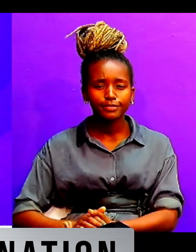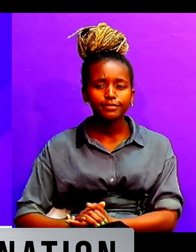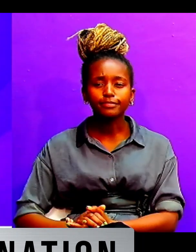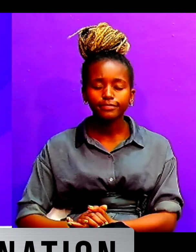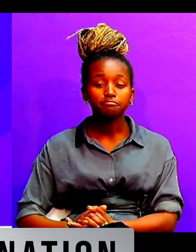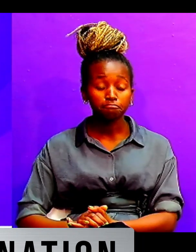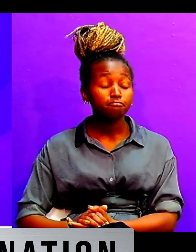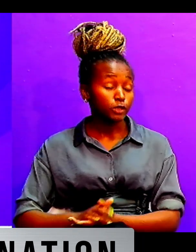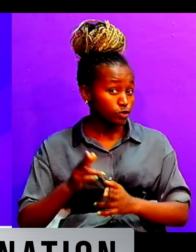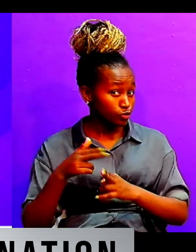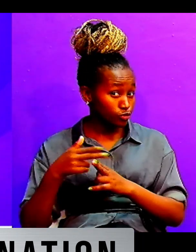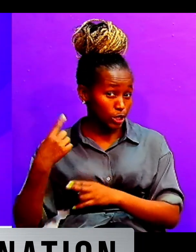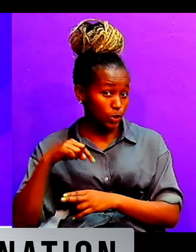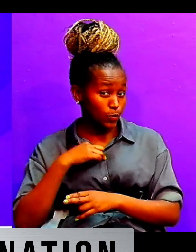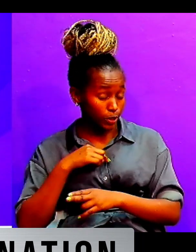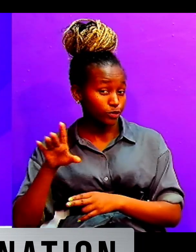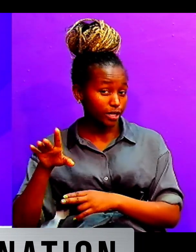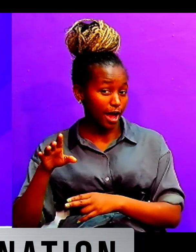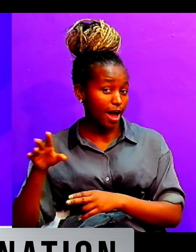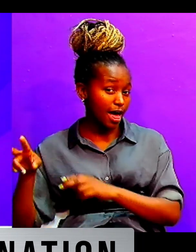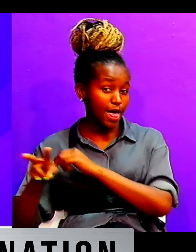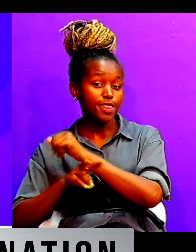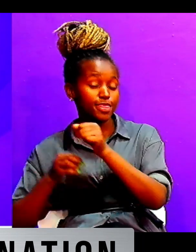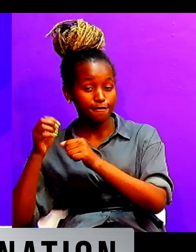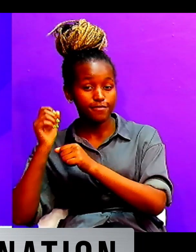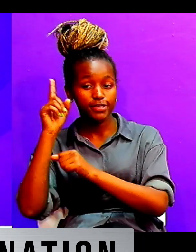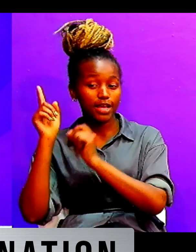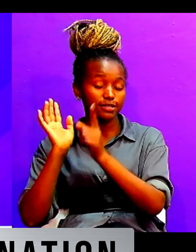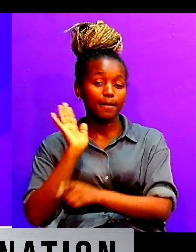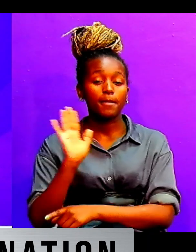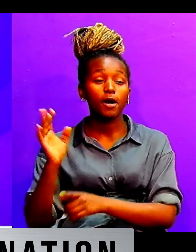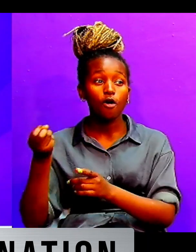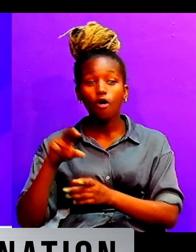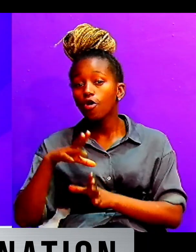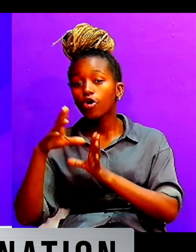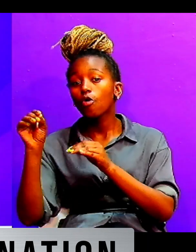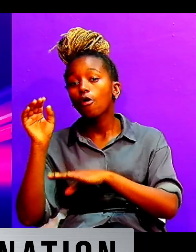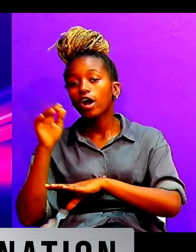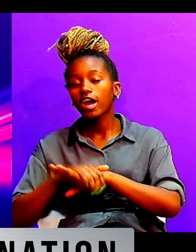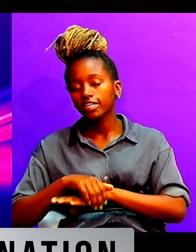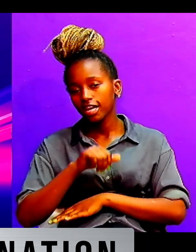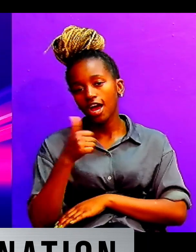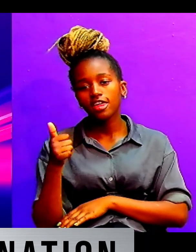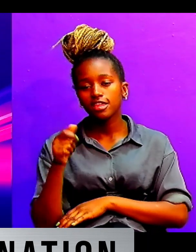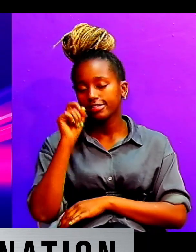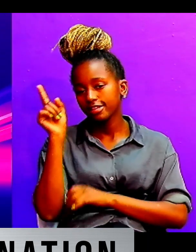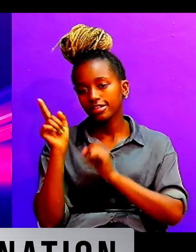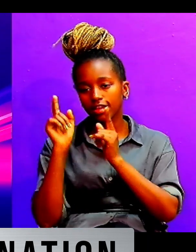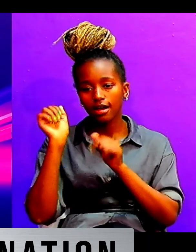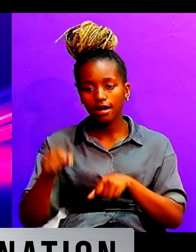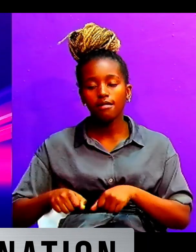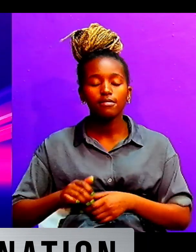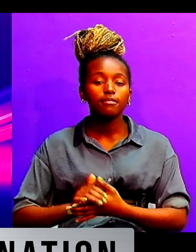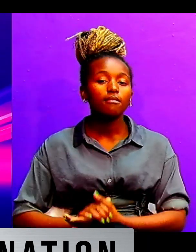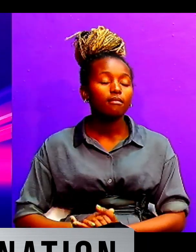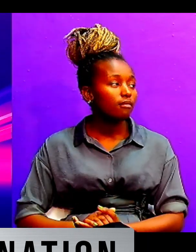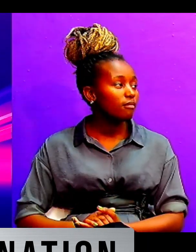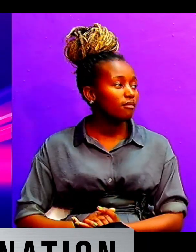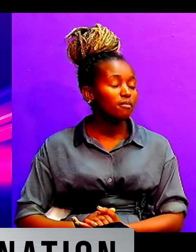Tutachukua nyota. Ama tutaenda mahali tupewe nyota ingine. Siku hizi nasikia watu wanapewa nyota sana. You are talking